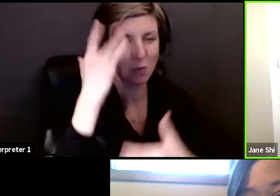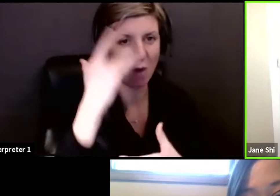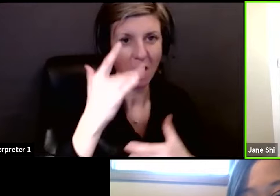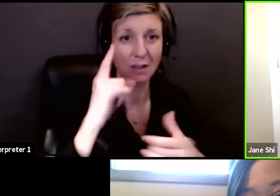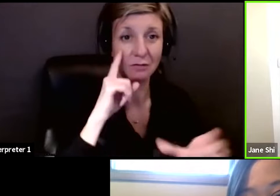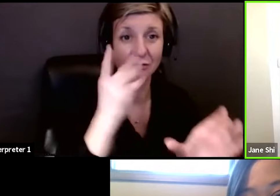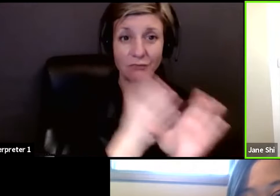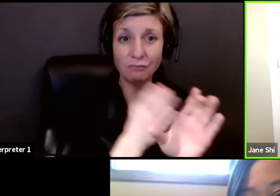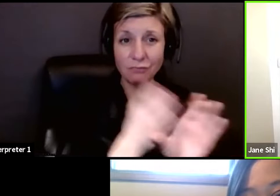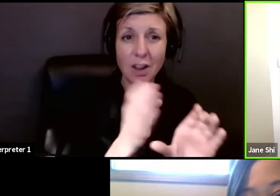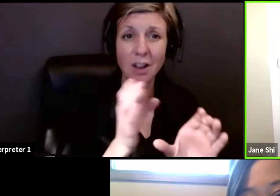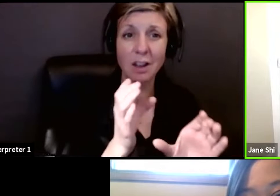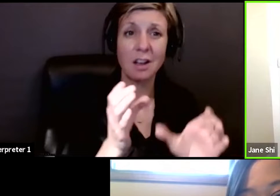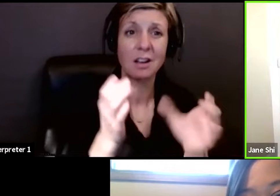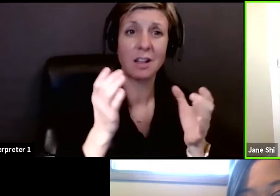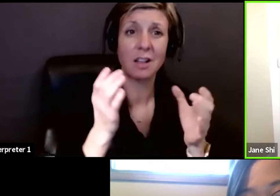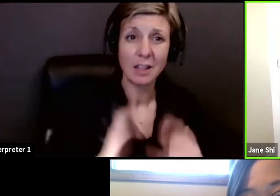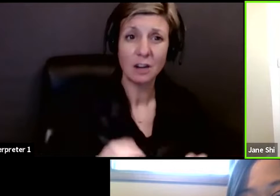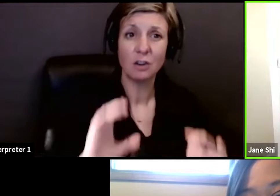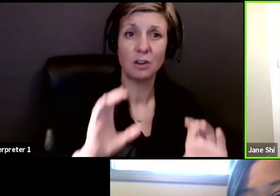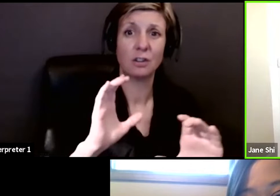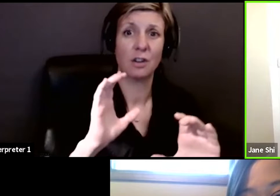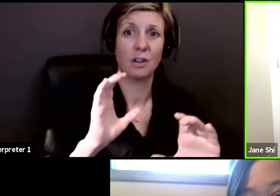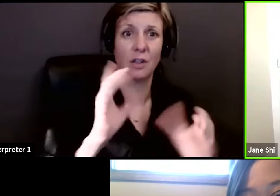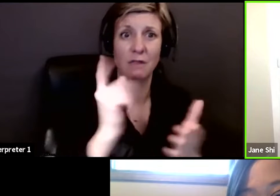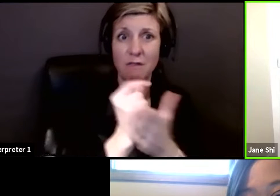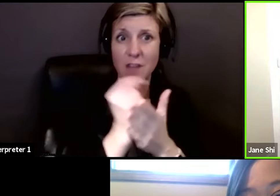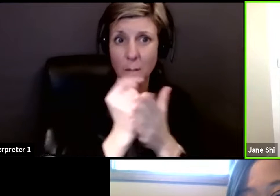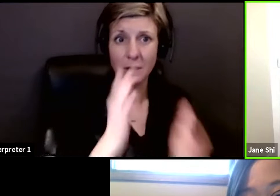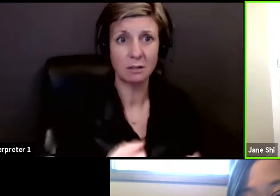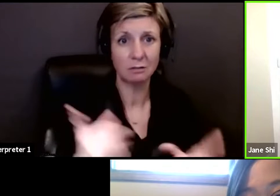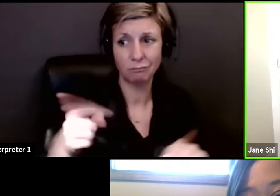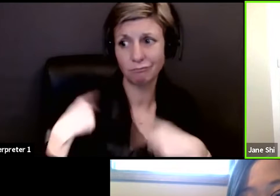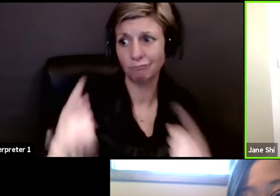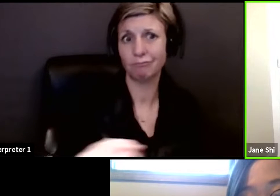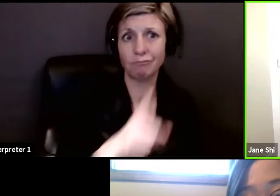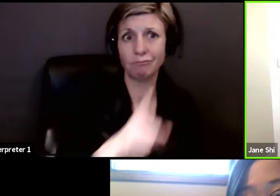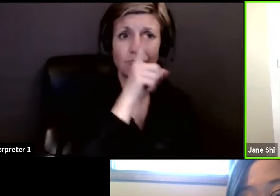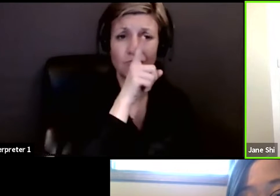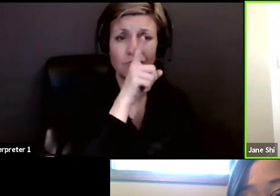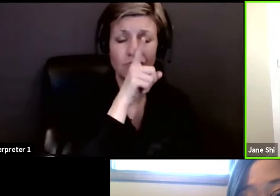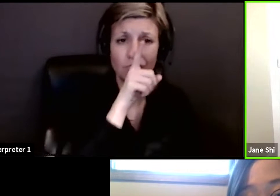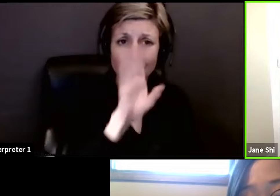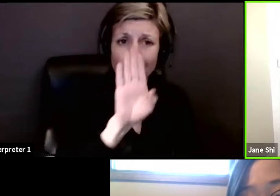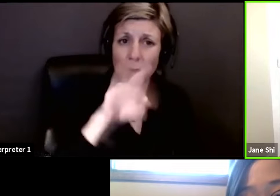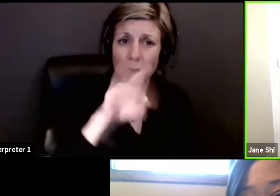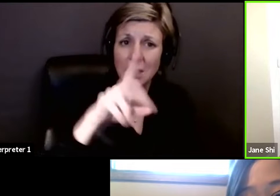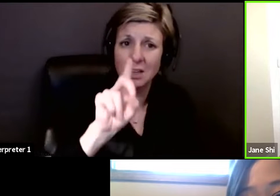psychologist or therapist has said that I have BPD. So for this person